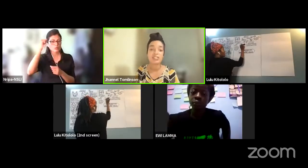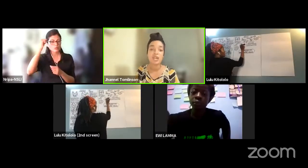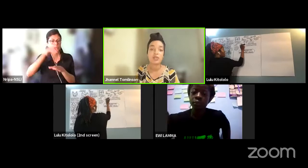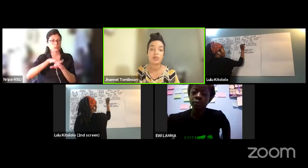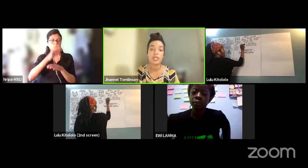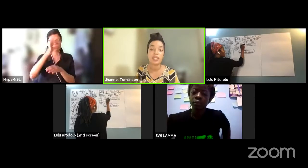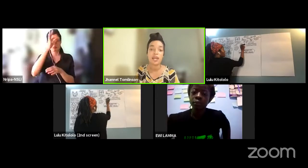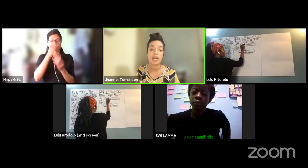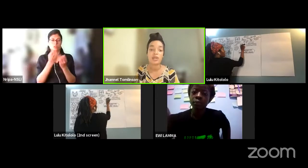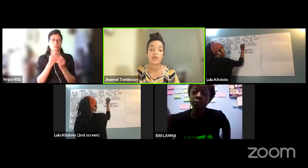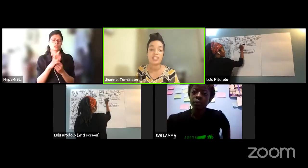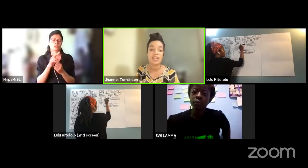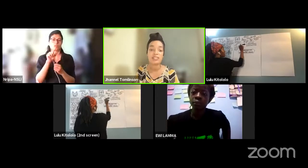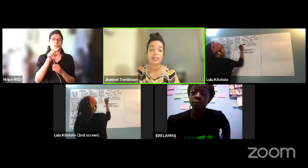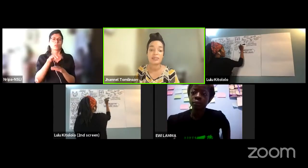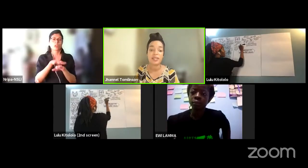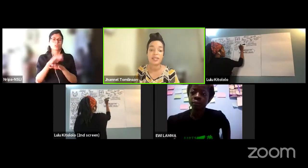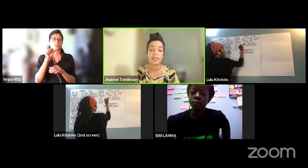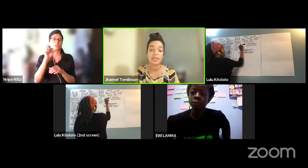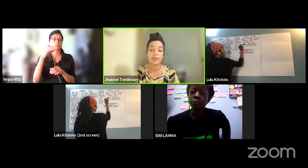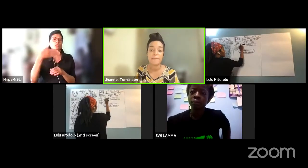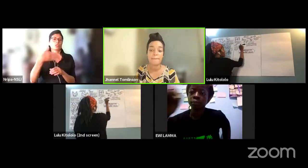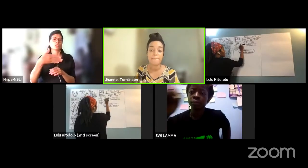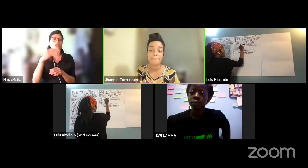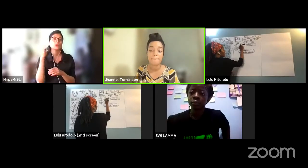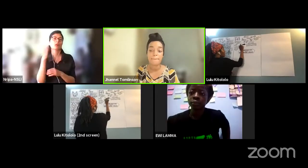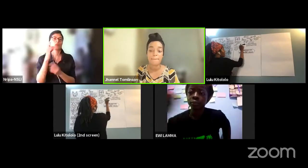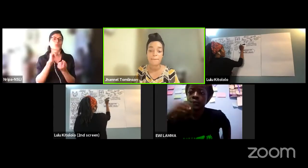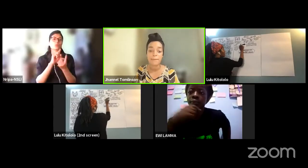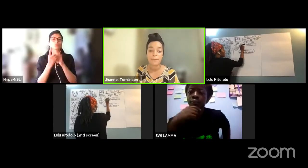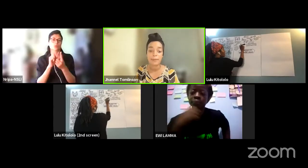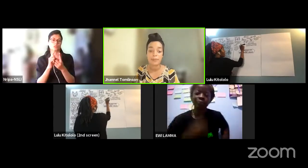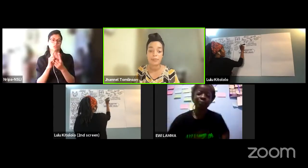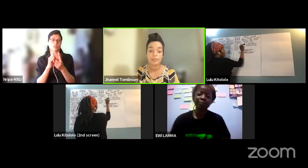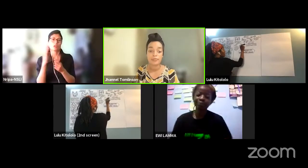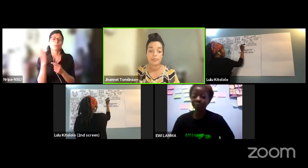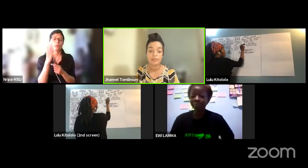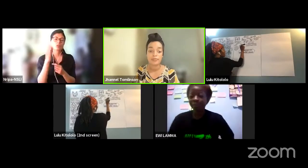change amidst the ongoing COVID-19 pandemic.